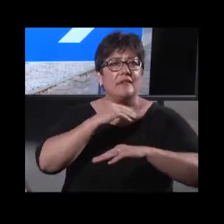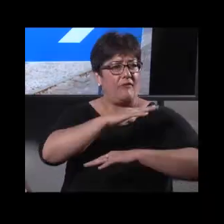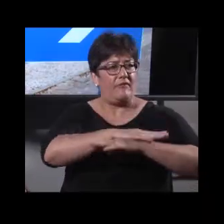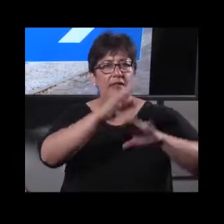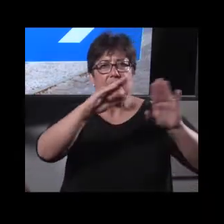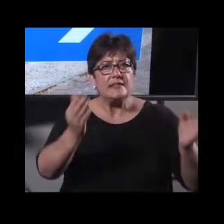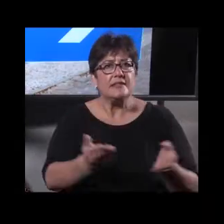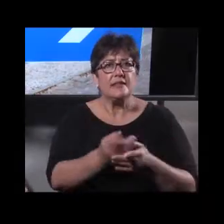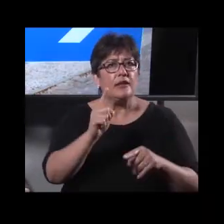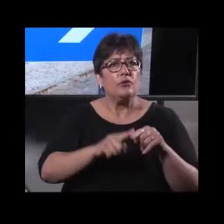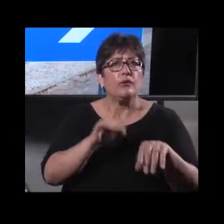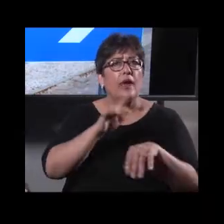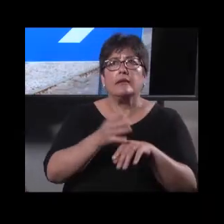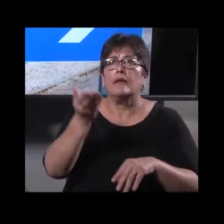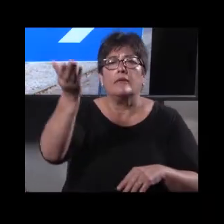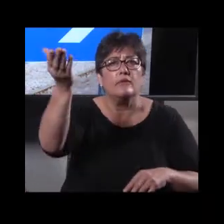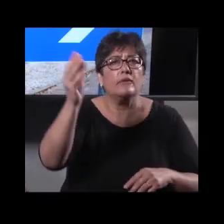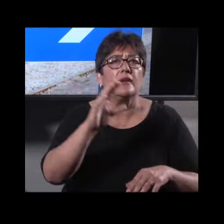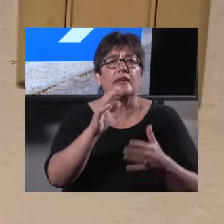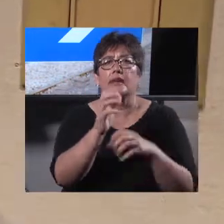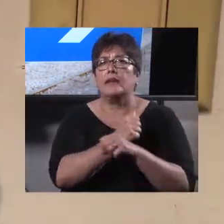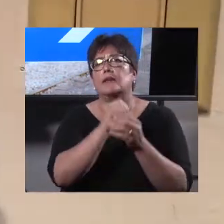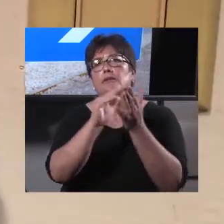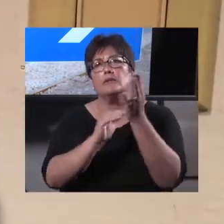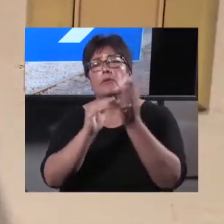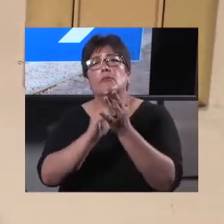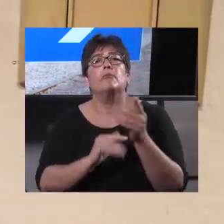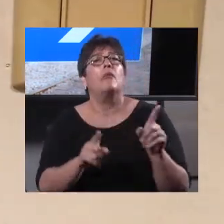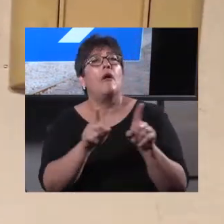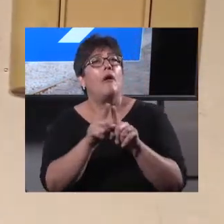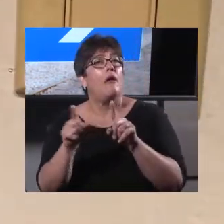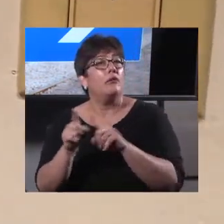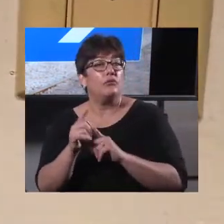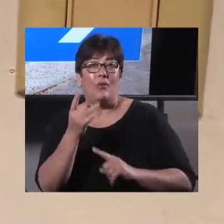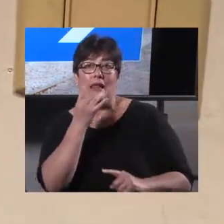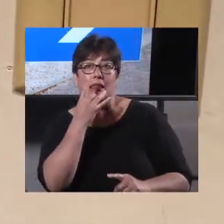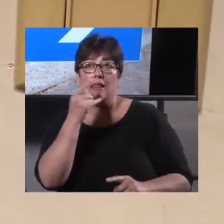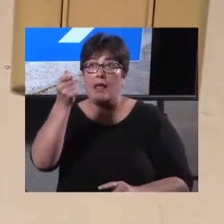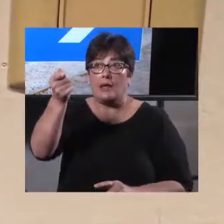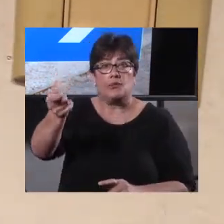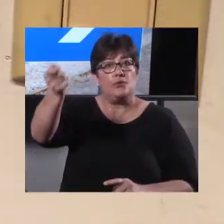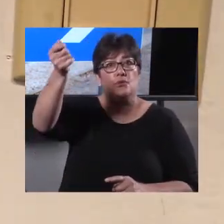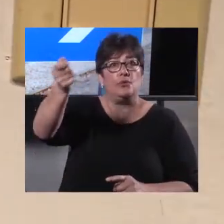be lowered. The placement of the light switch for the same reason. Sometimes they're too high to maneuver.